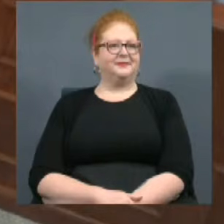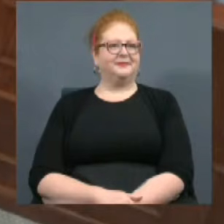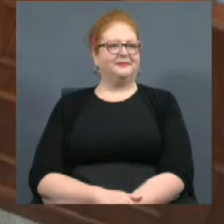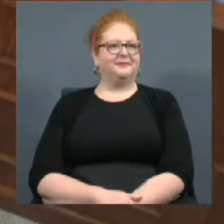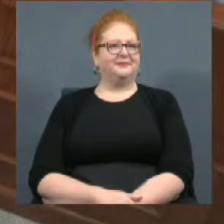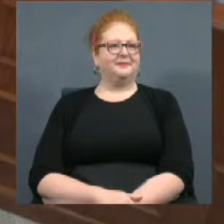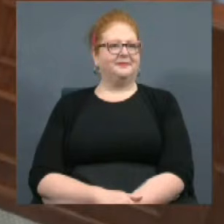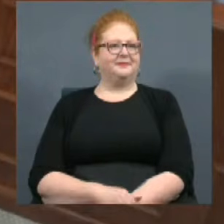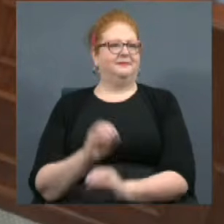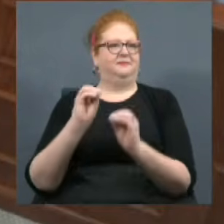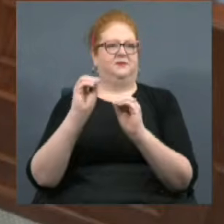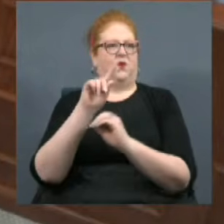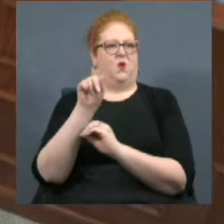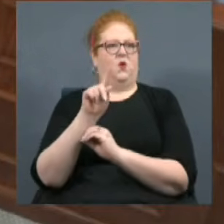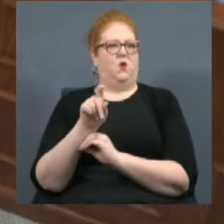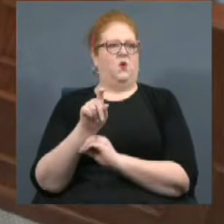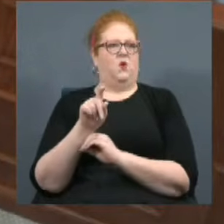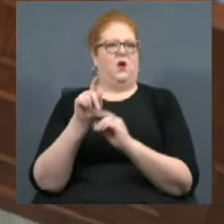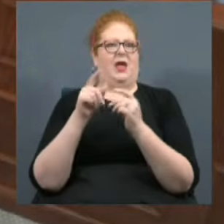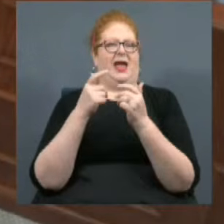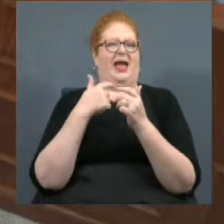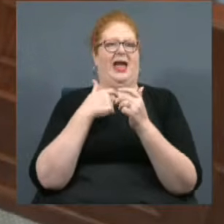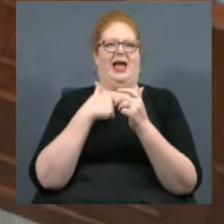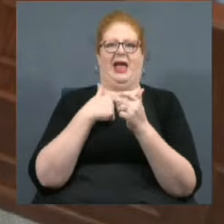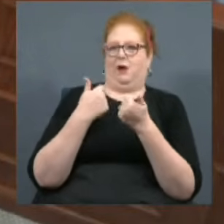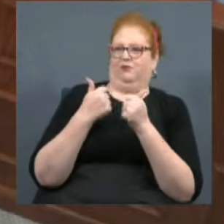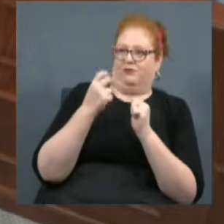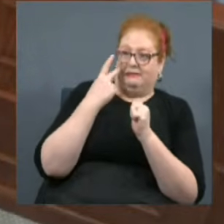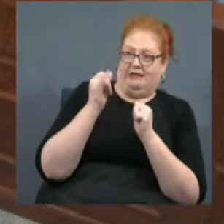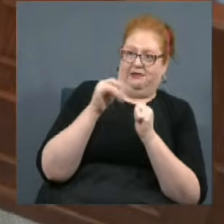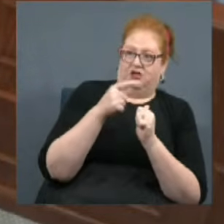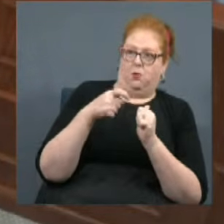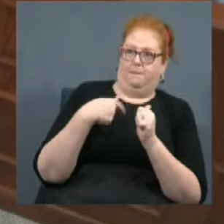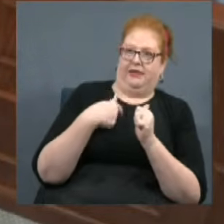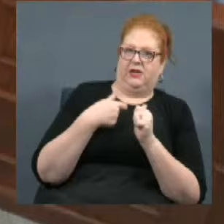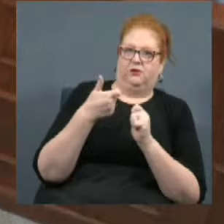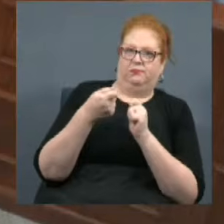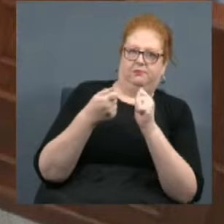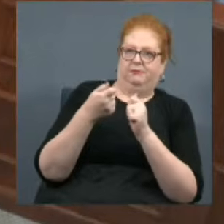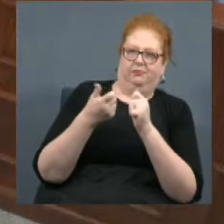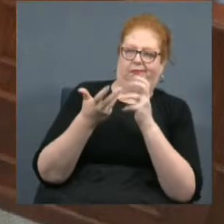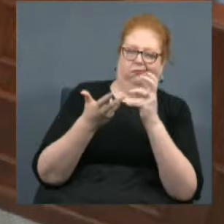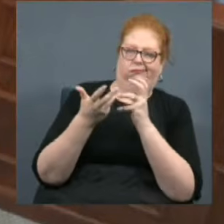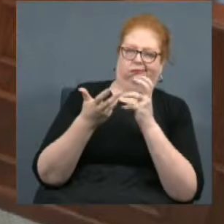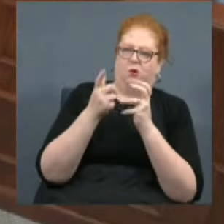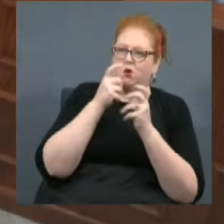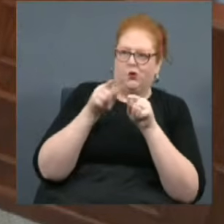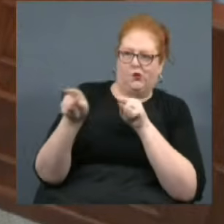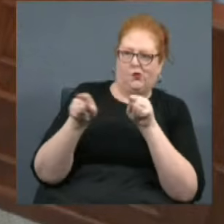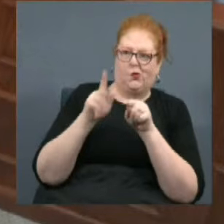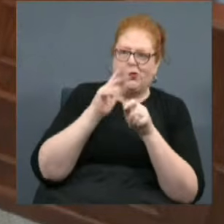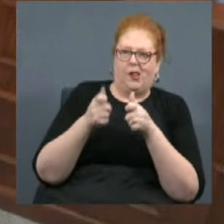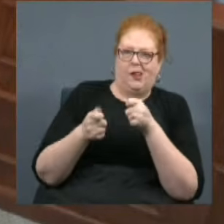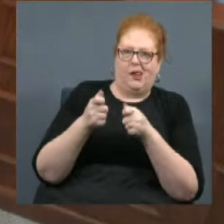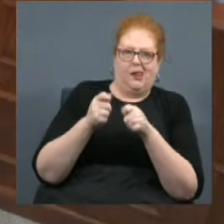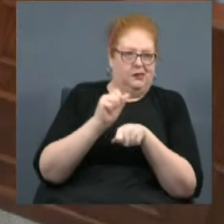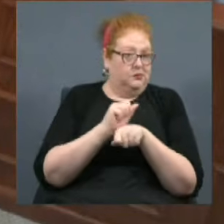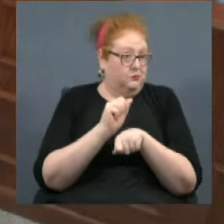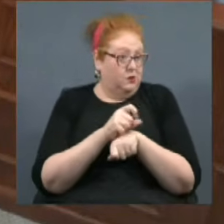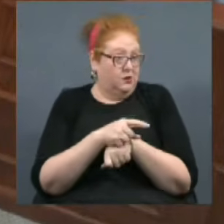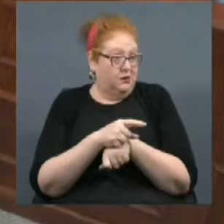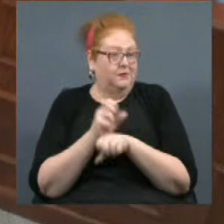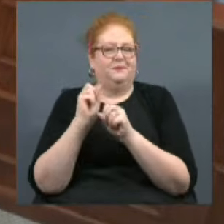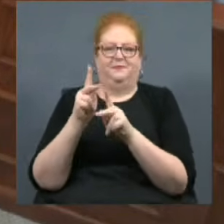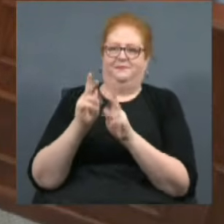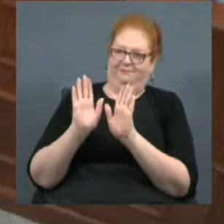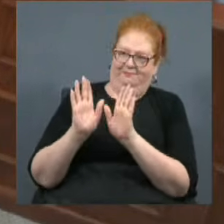Oh, no questions, Kevin. We're just I gonna. was just trying to see if she needed me to work the, Oh, okay. the clicker. You don't have? It will work?